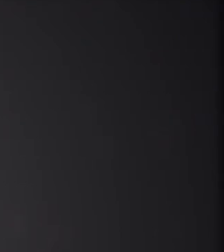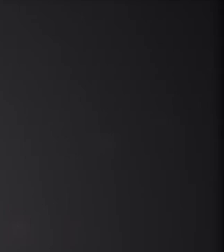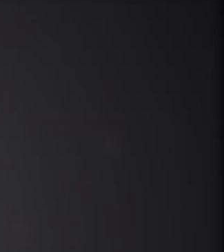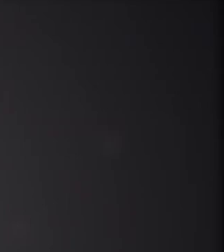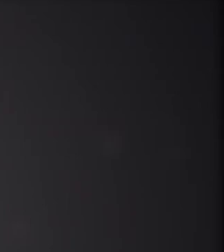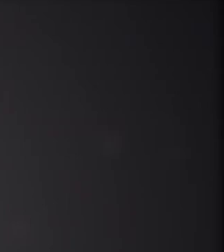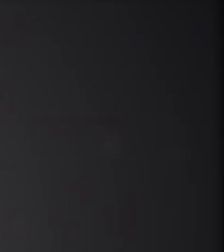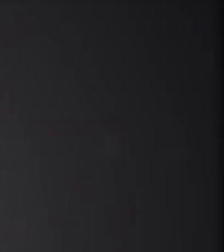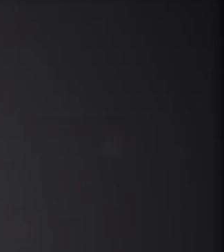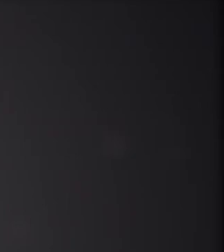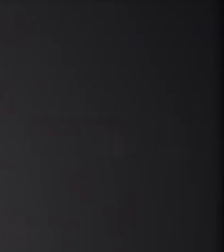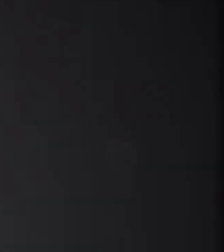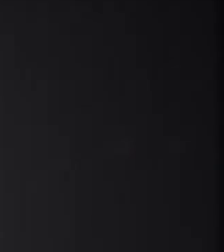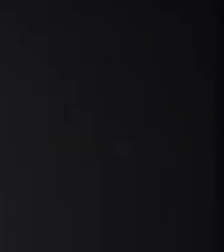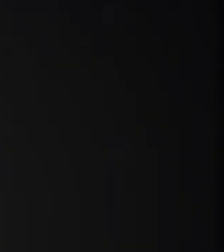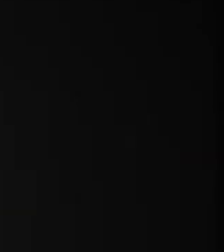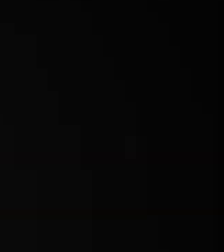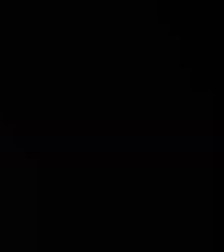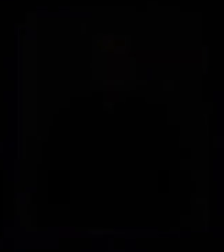cupertino.org/coronavirus.